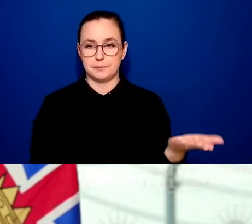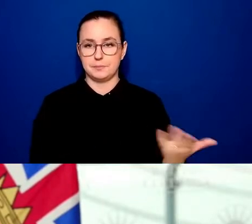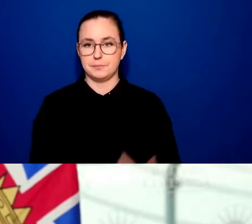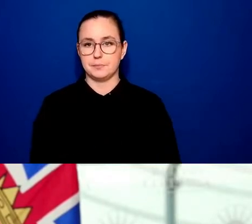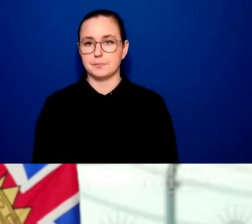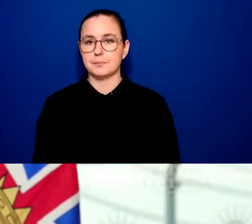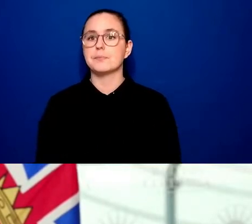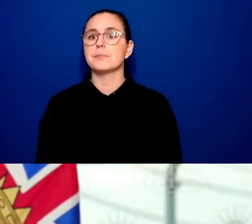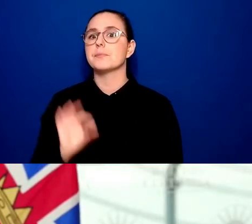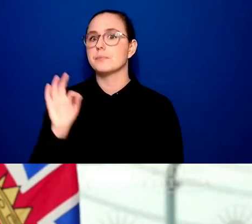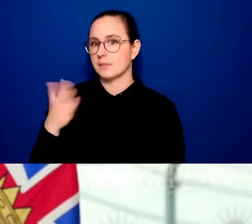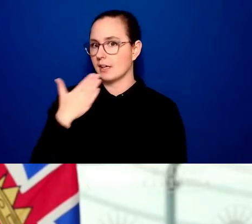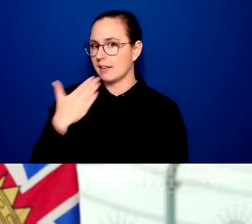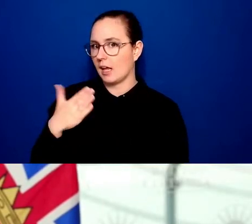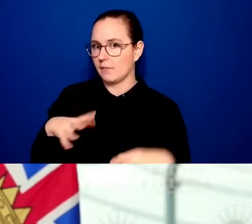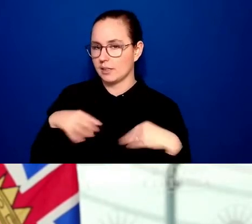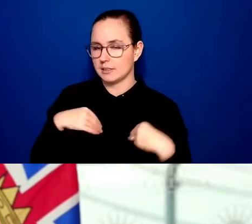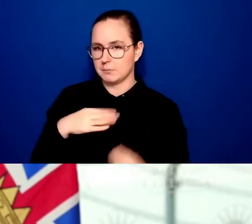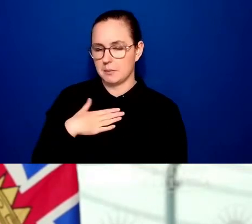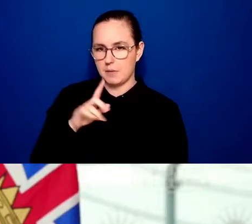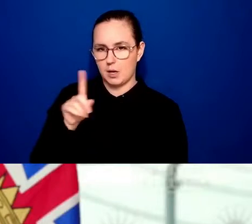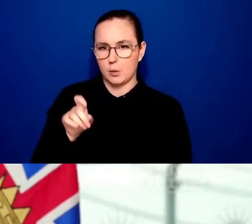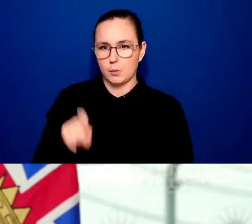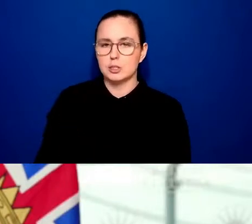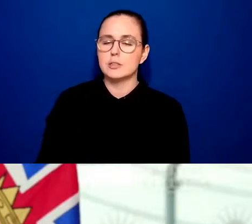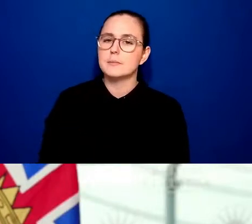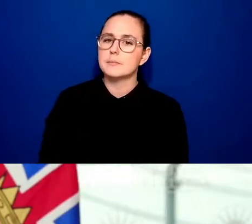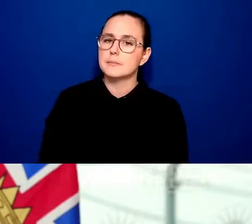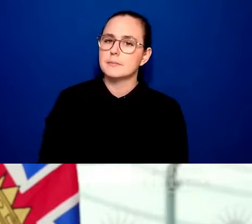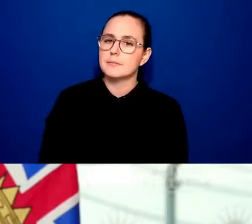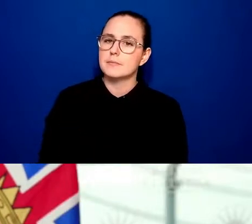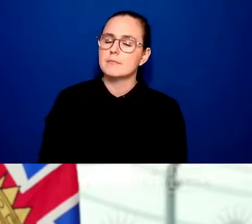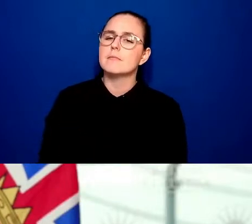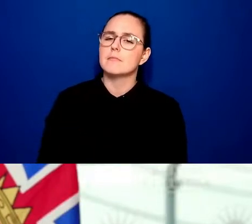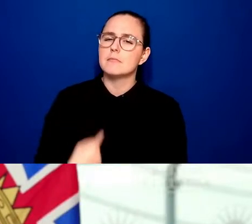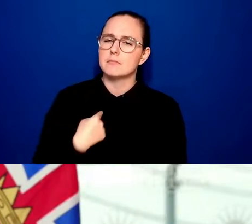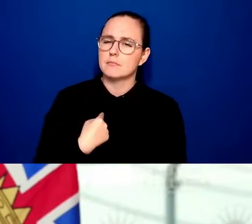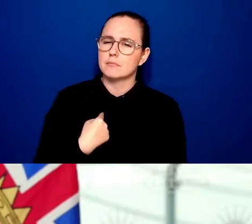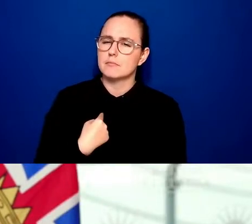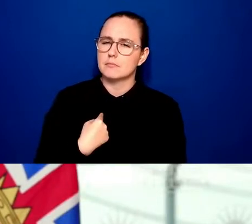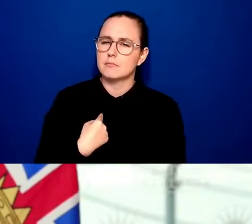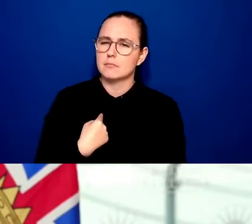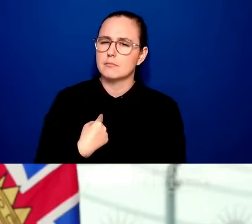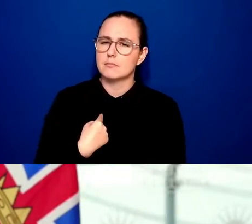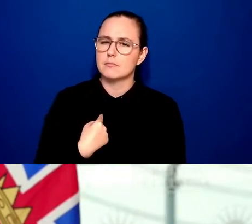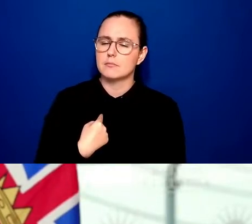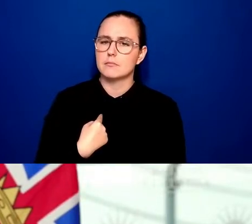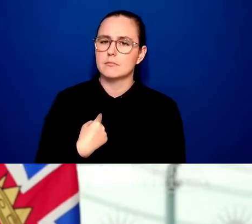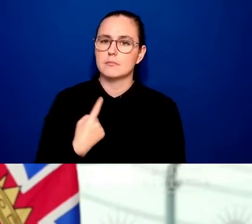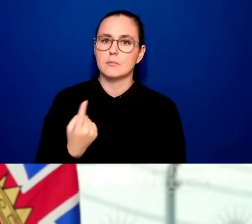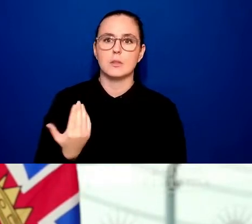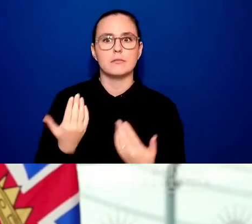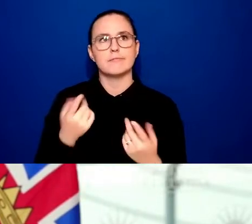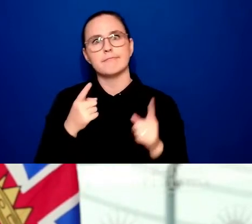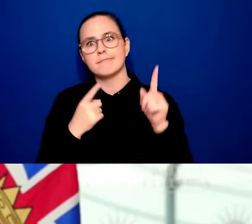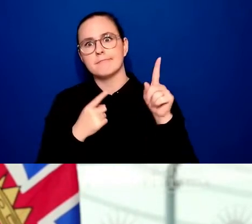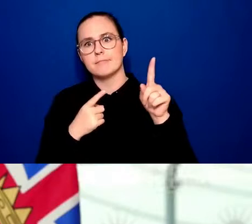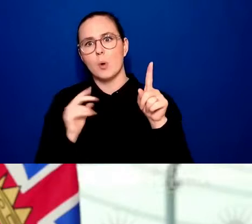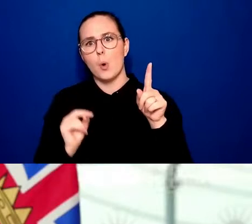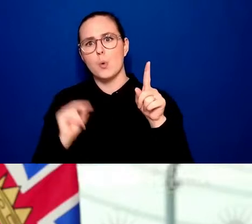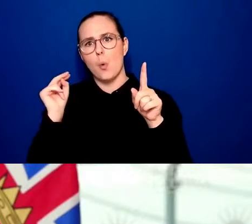Thanks so much for taking my question today. I just wanted to ask about the wait to get a COVID test, particularly here in Northern Health and in Prince